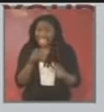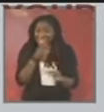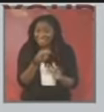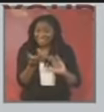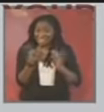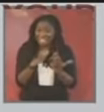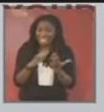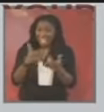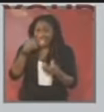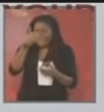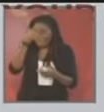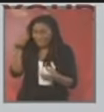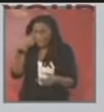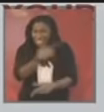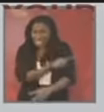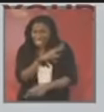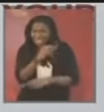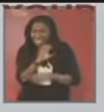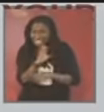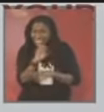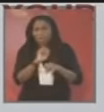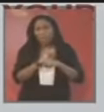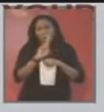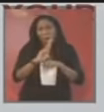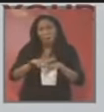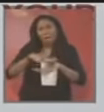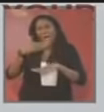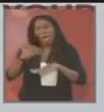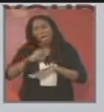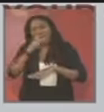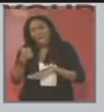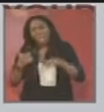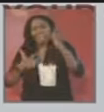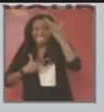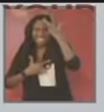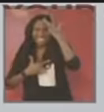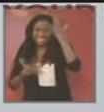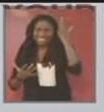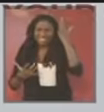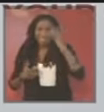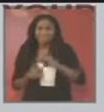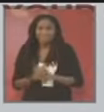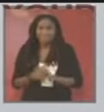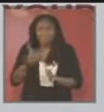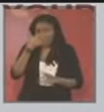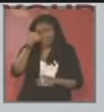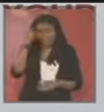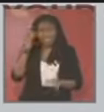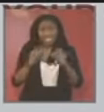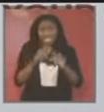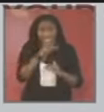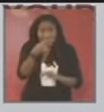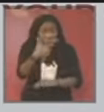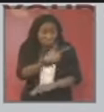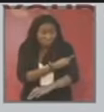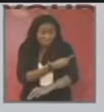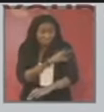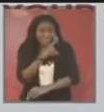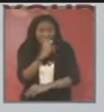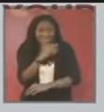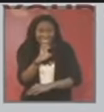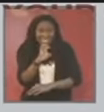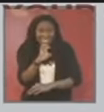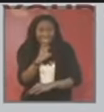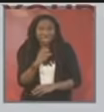or attributable to some other disease. What happens is once you have someone taking the vaccine, they are asked to report any signs and